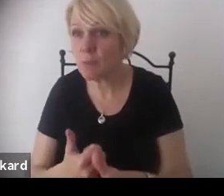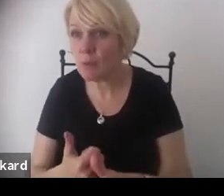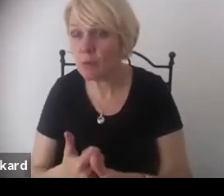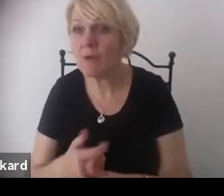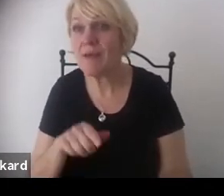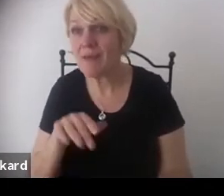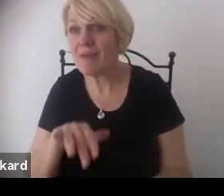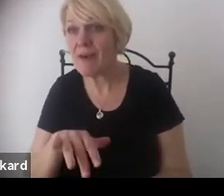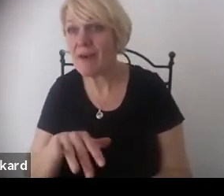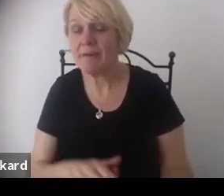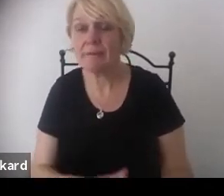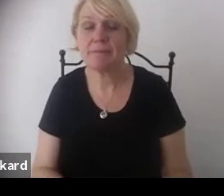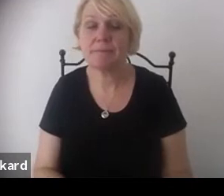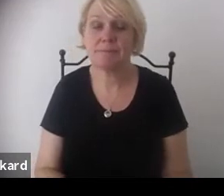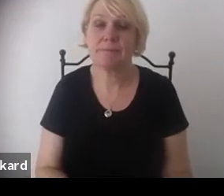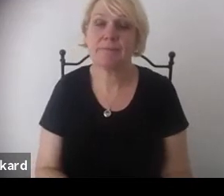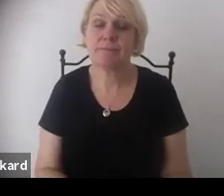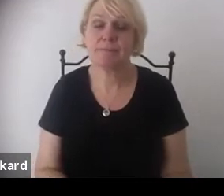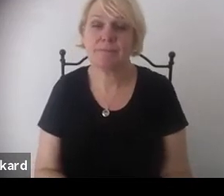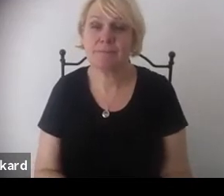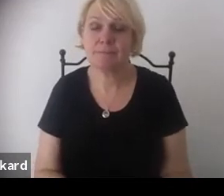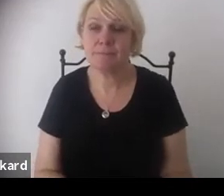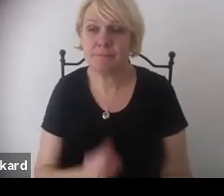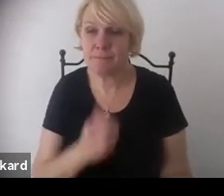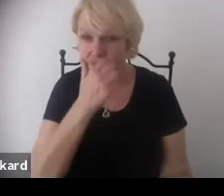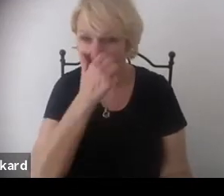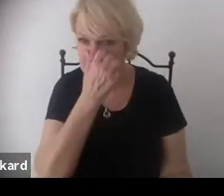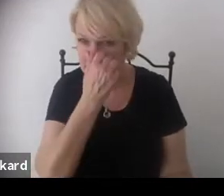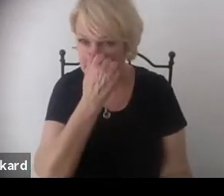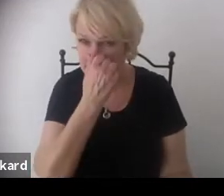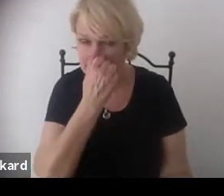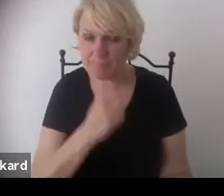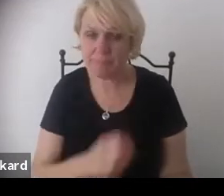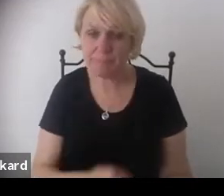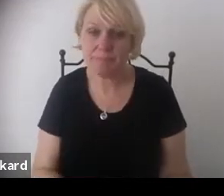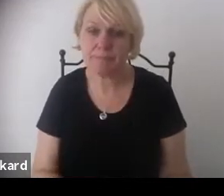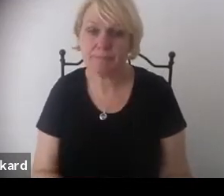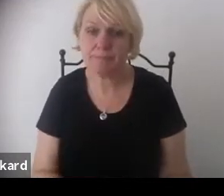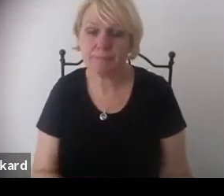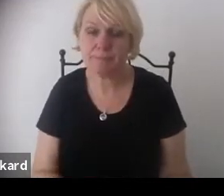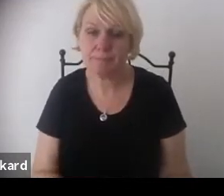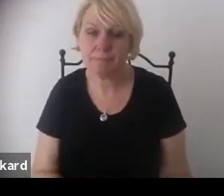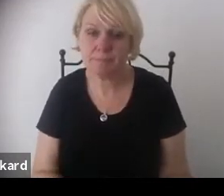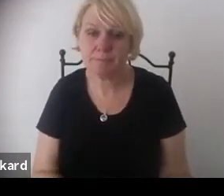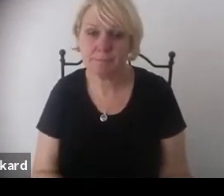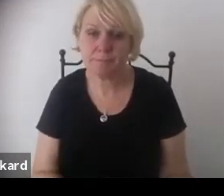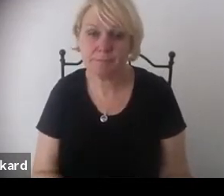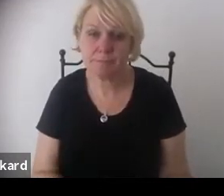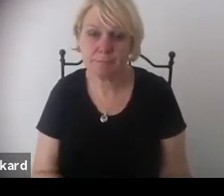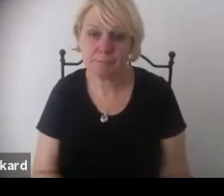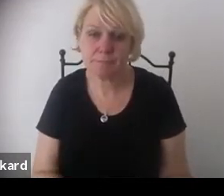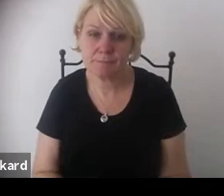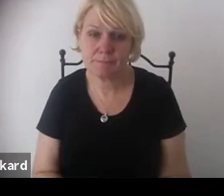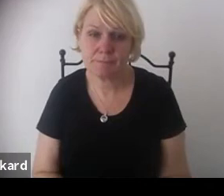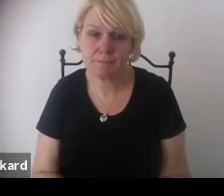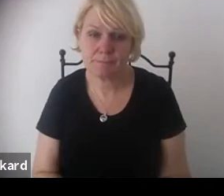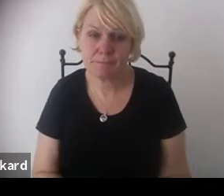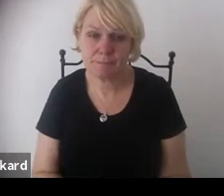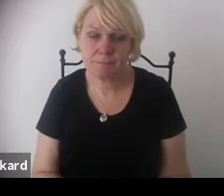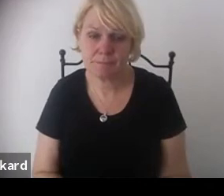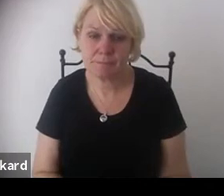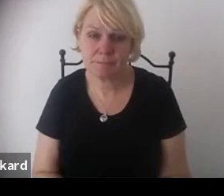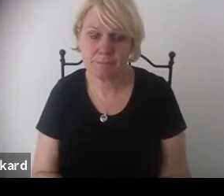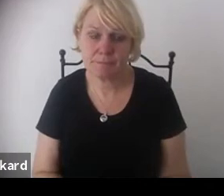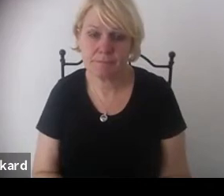been responding. Okay, that's great. I think I might have the number here. I'll just read it out and maybe somebody can put it on chat. But the